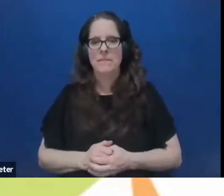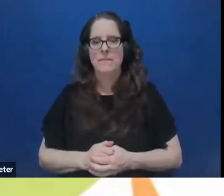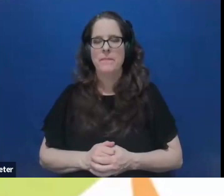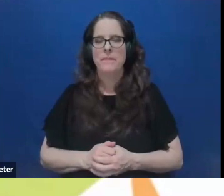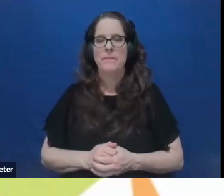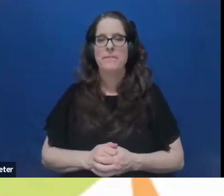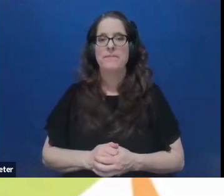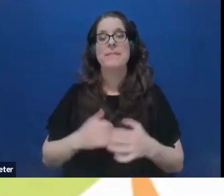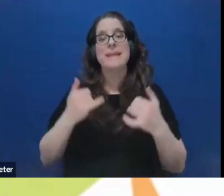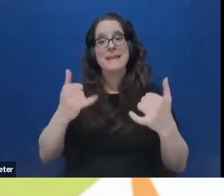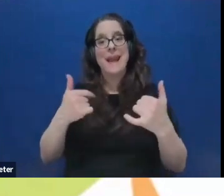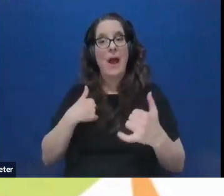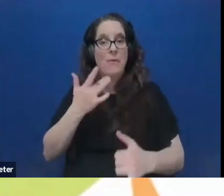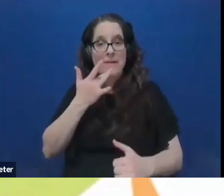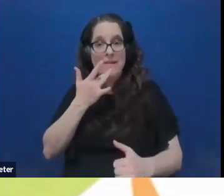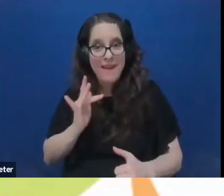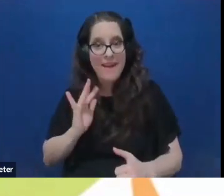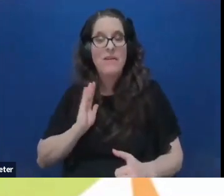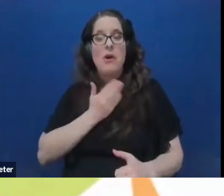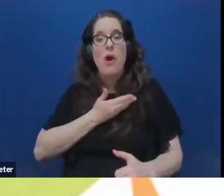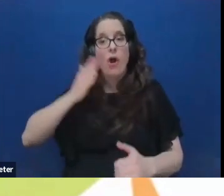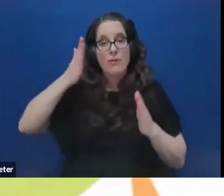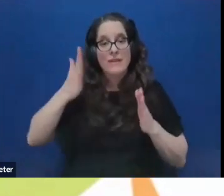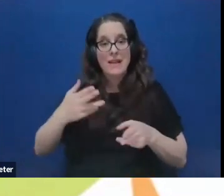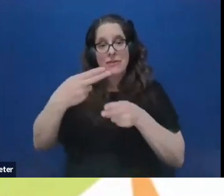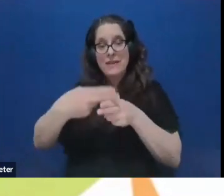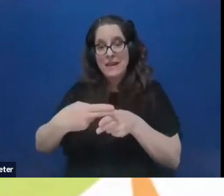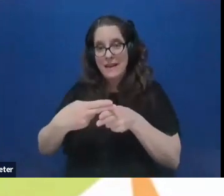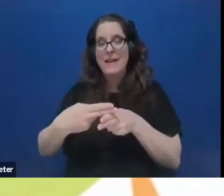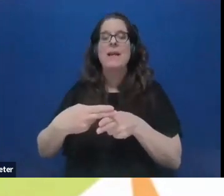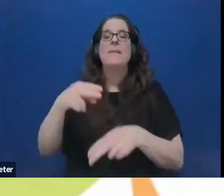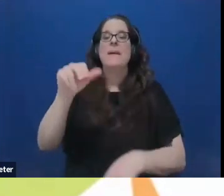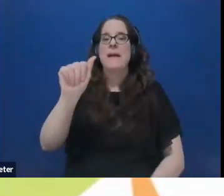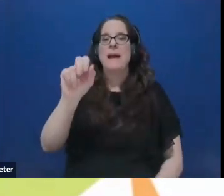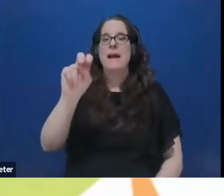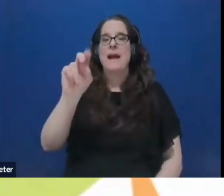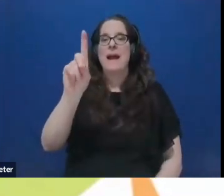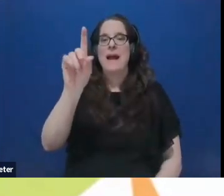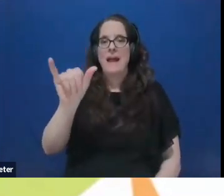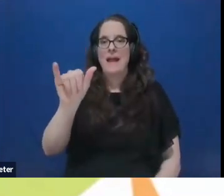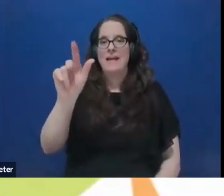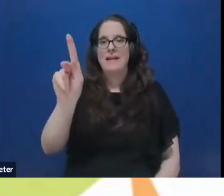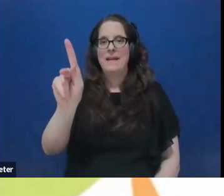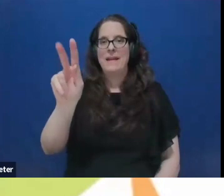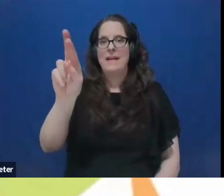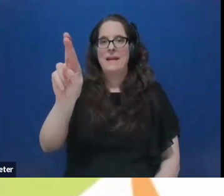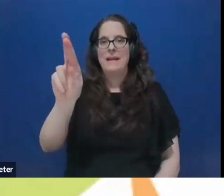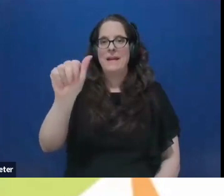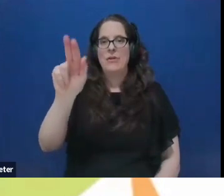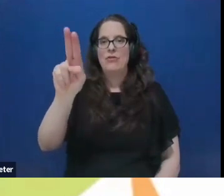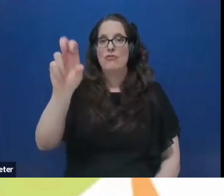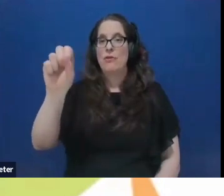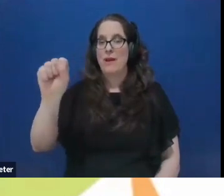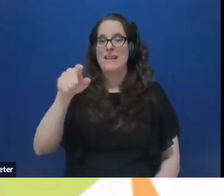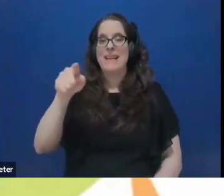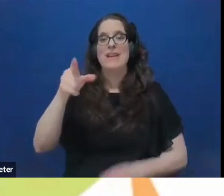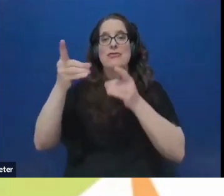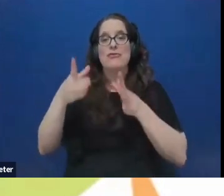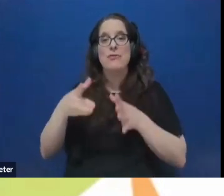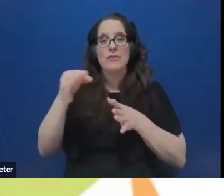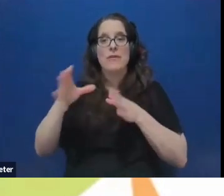have as our presenter Andy Gross, Director of Communication, Maryland Inclusive Housing. Andy?